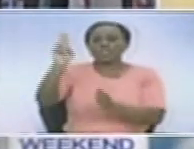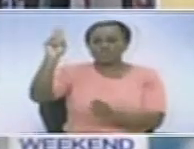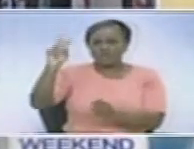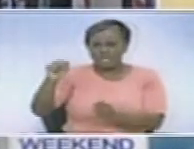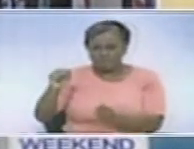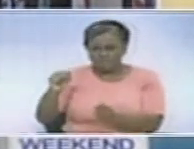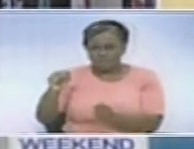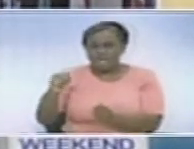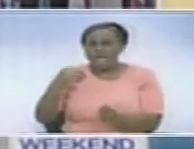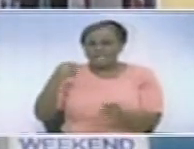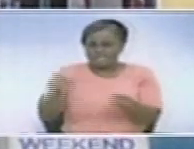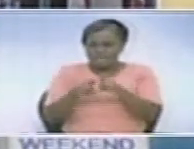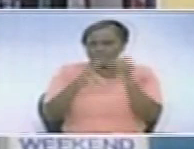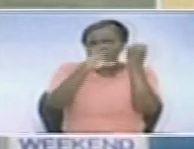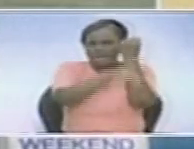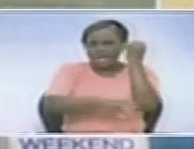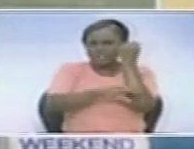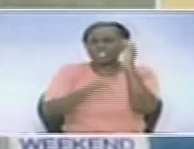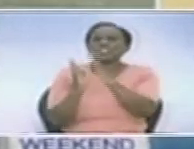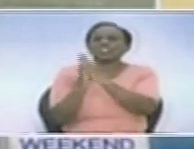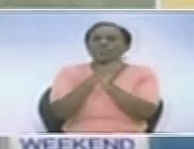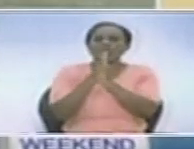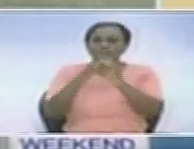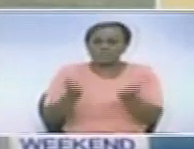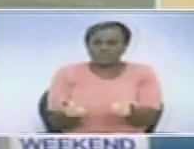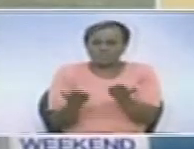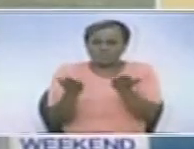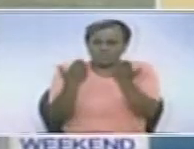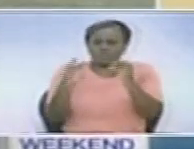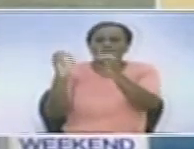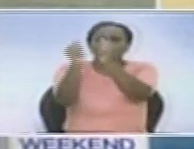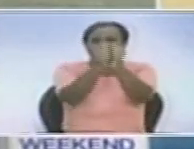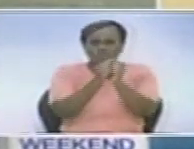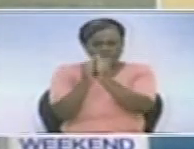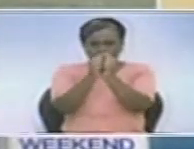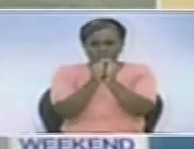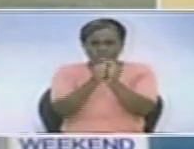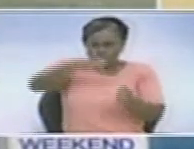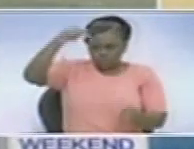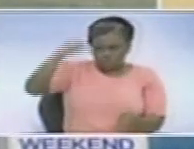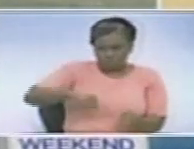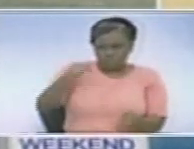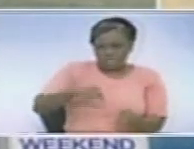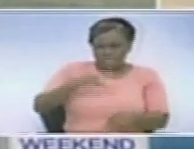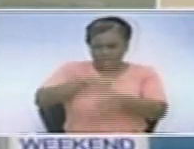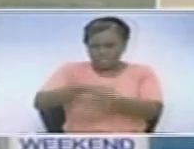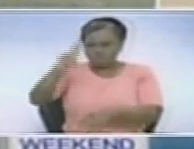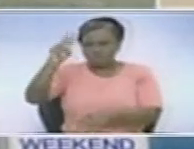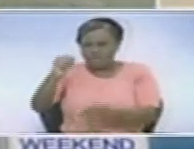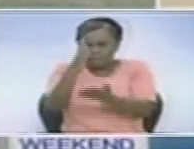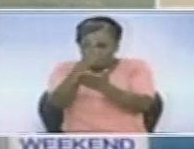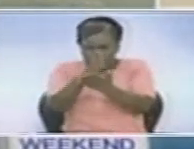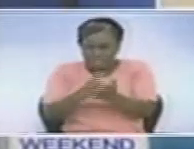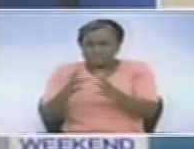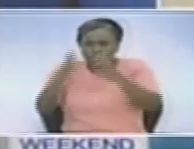as a country has been a story of a steady rise together. Mm-hmm. So today we find UNEP as part of a large